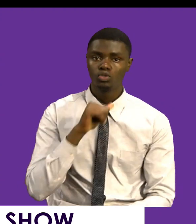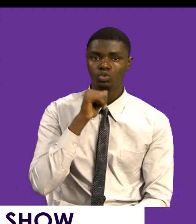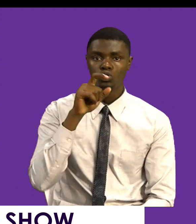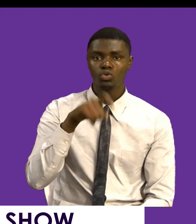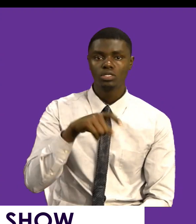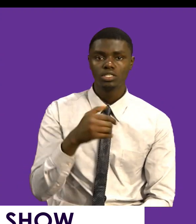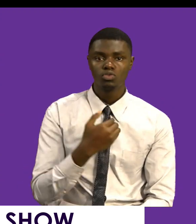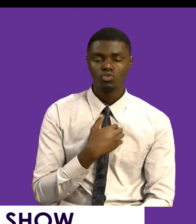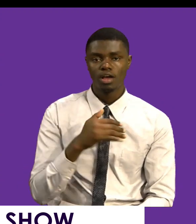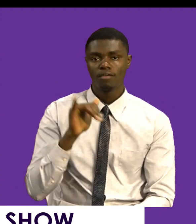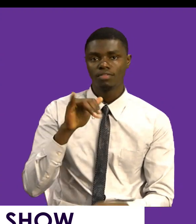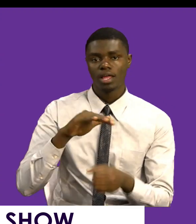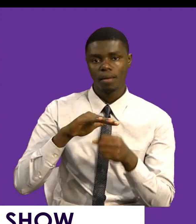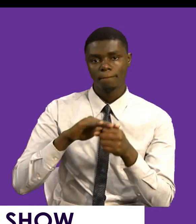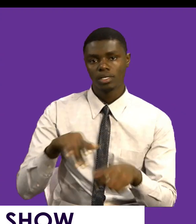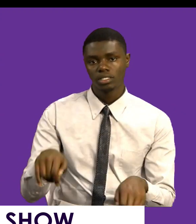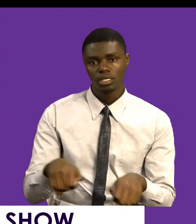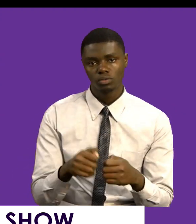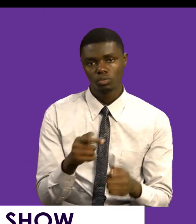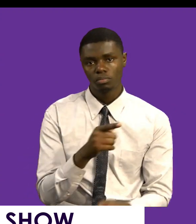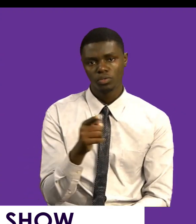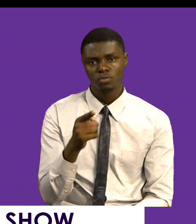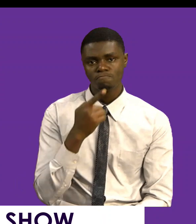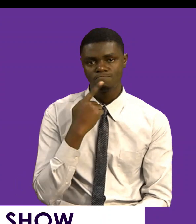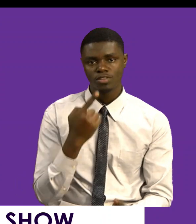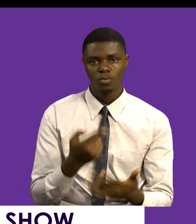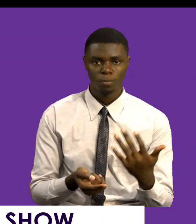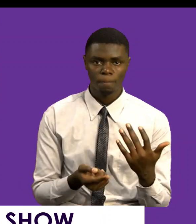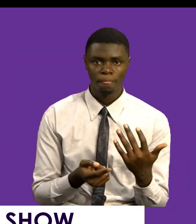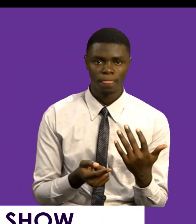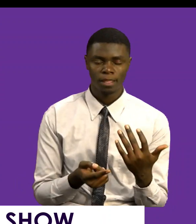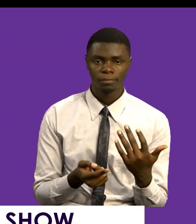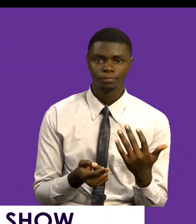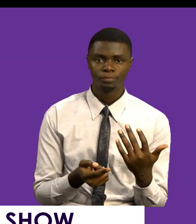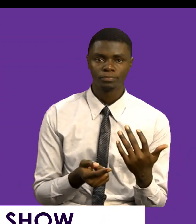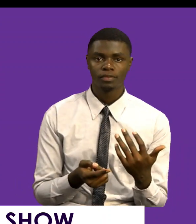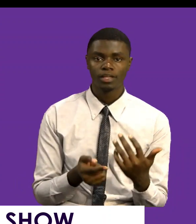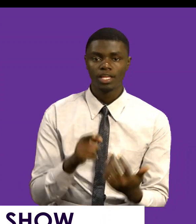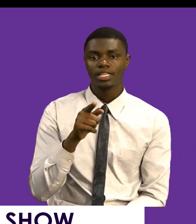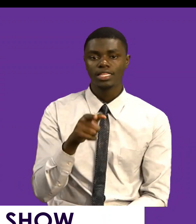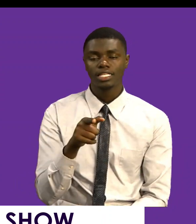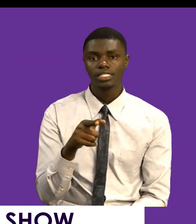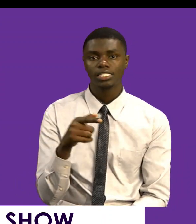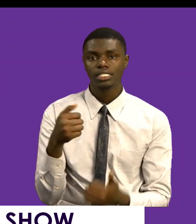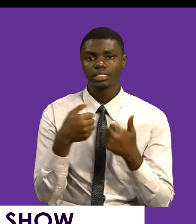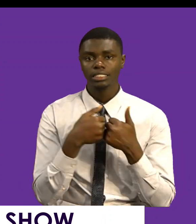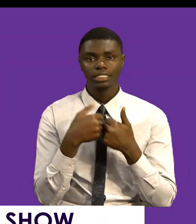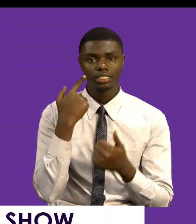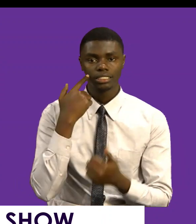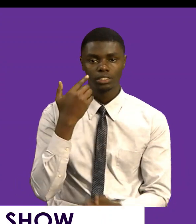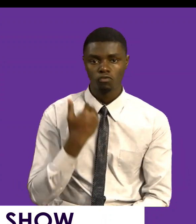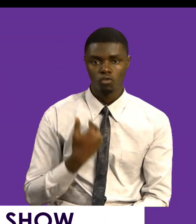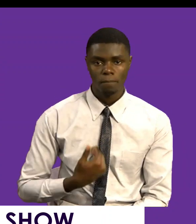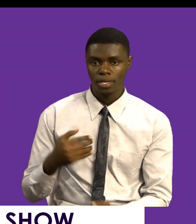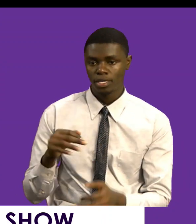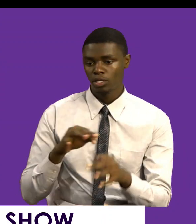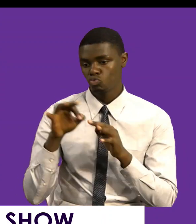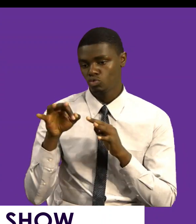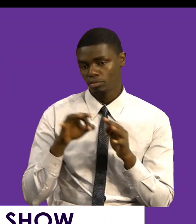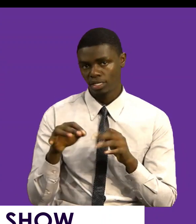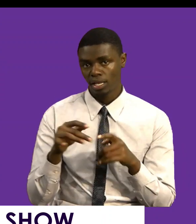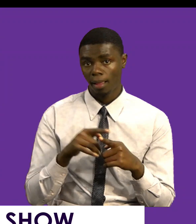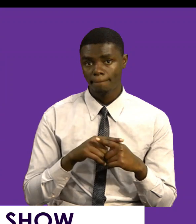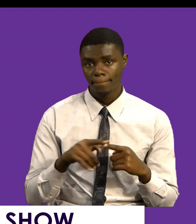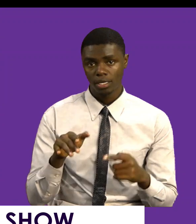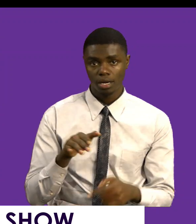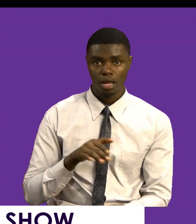need to have that pressure break you up. They say, and this is a bit challenging for me to explain, but